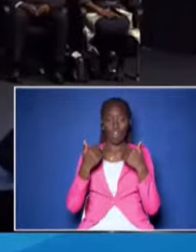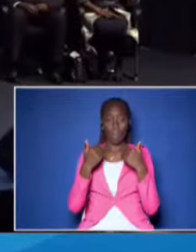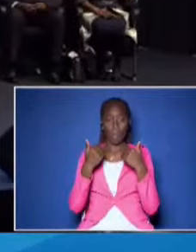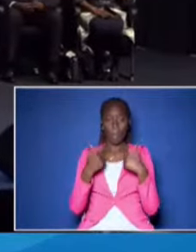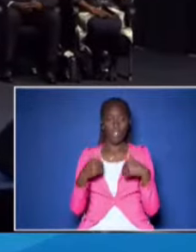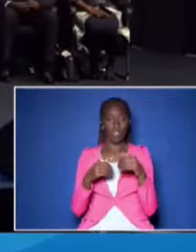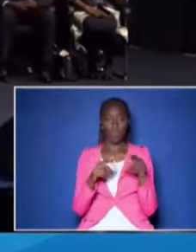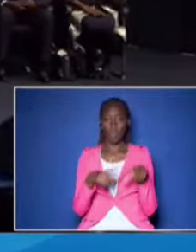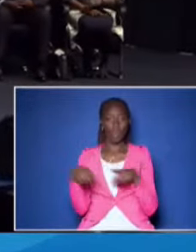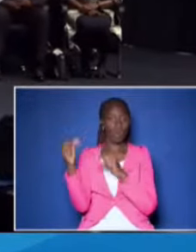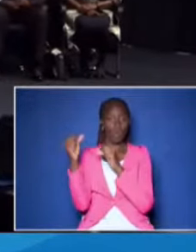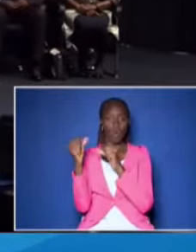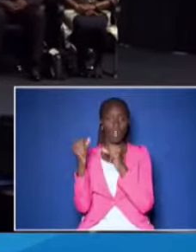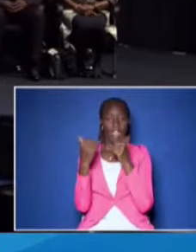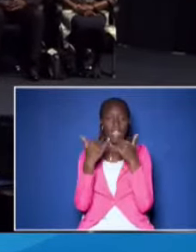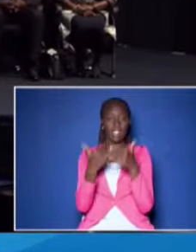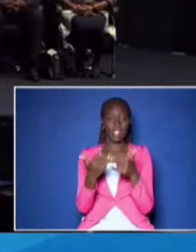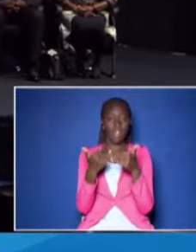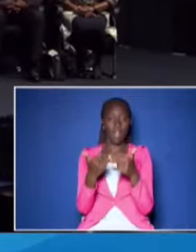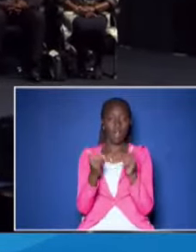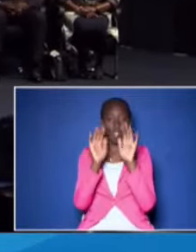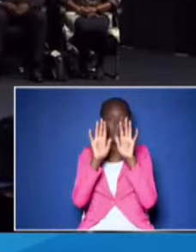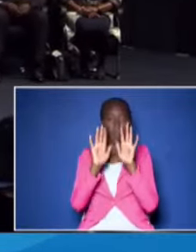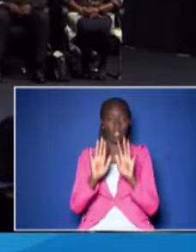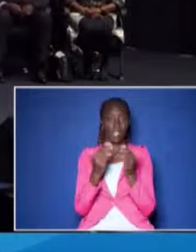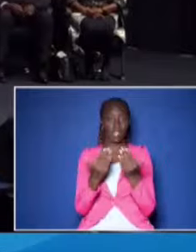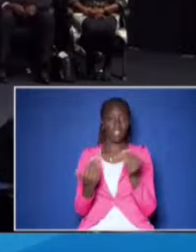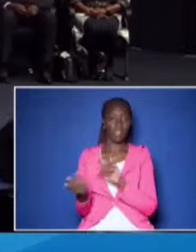go Clarity will come